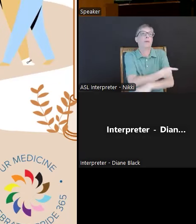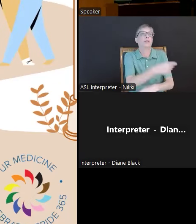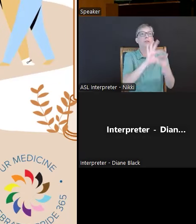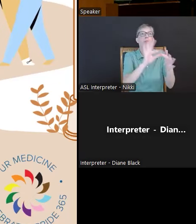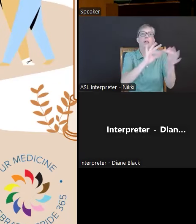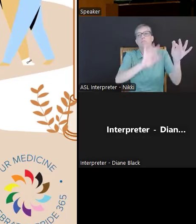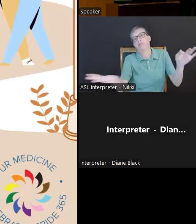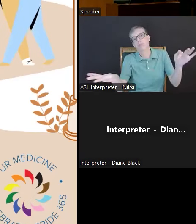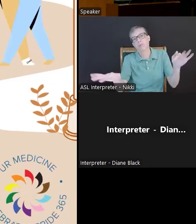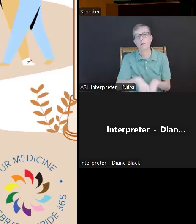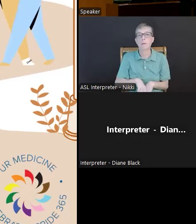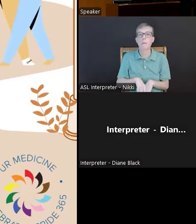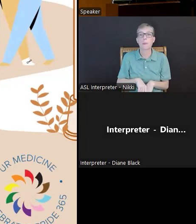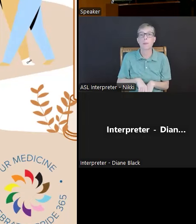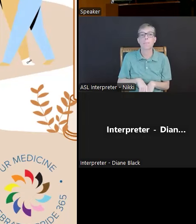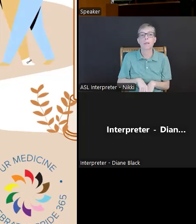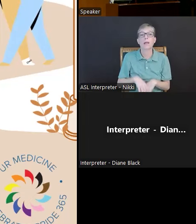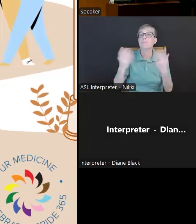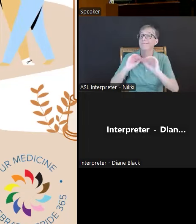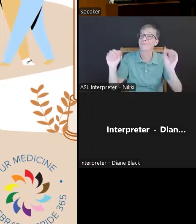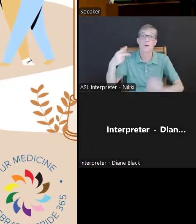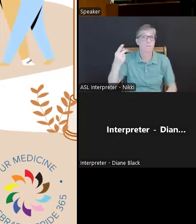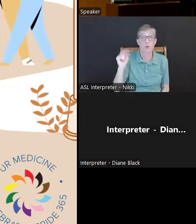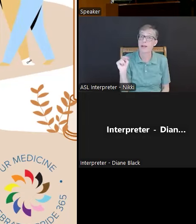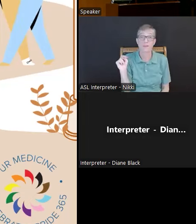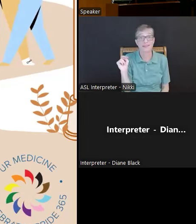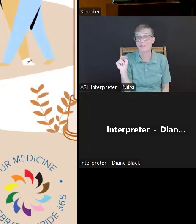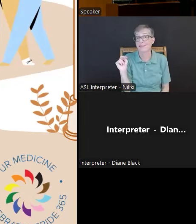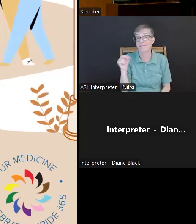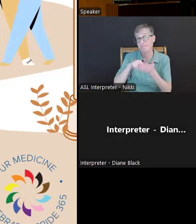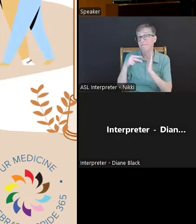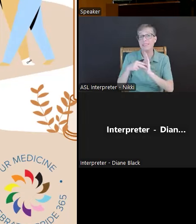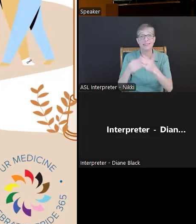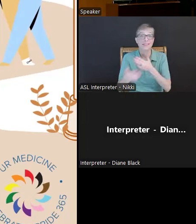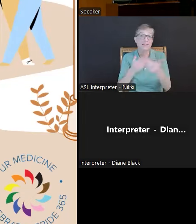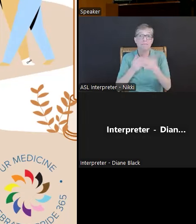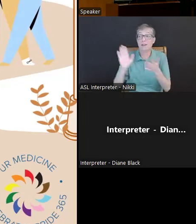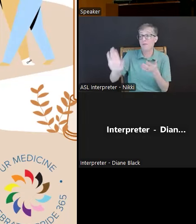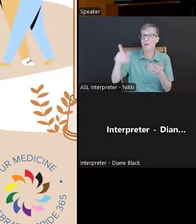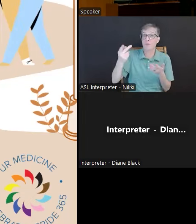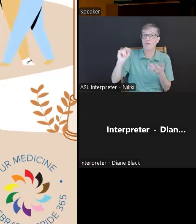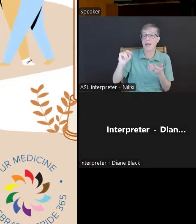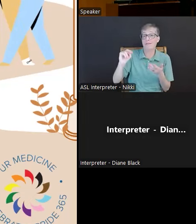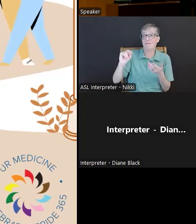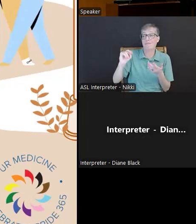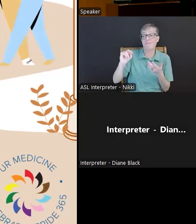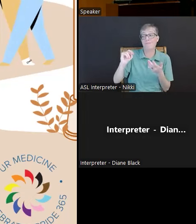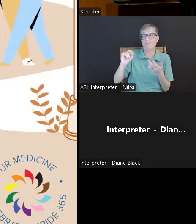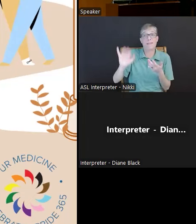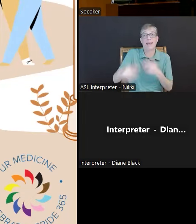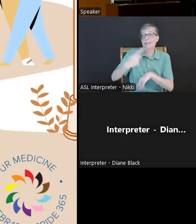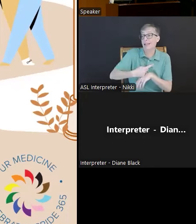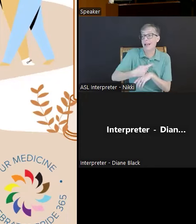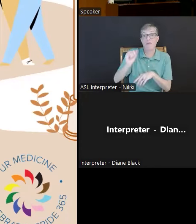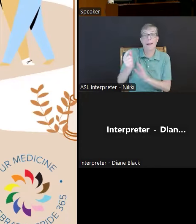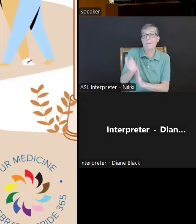does mean is that because there are no pronouns in it, it'll be coherent, you know, at the beginning of that patient's